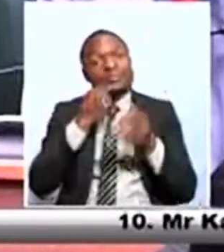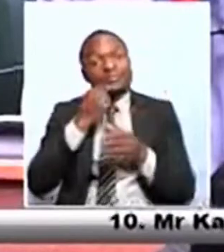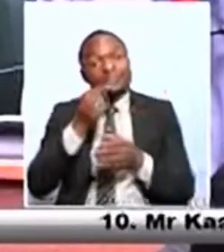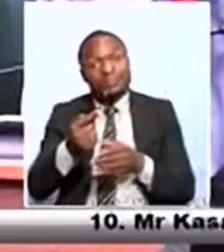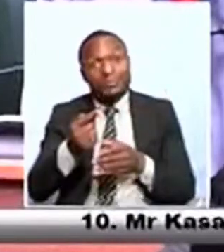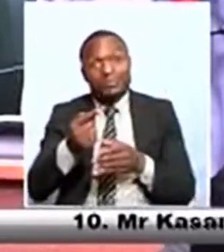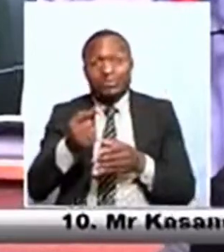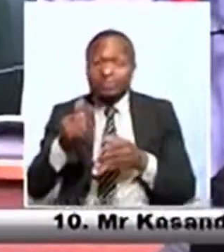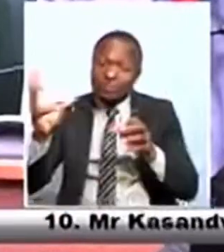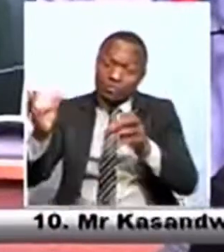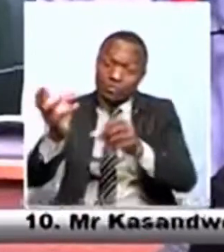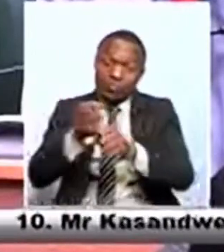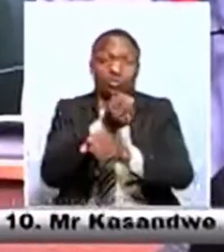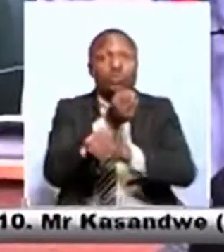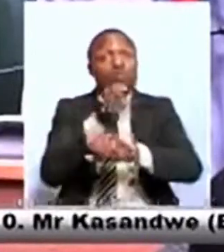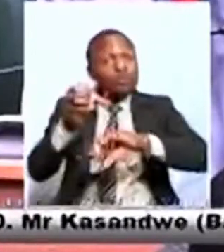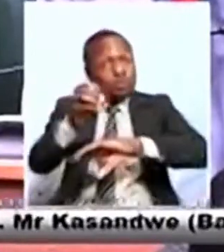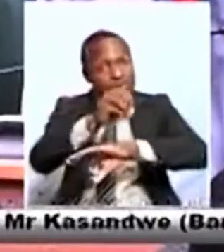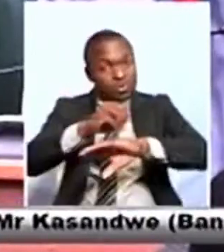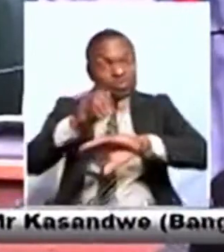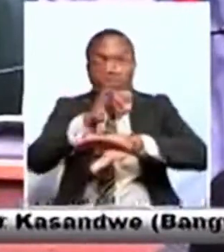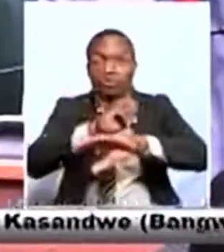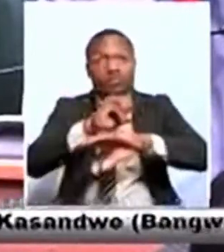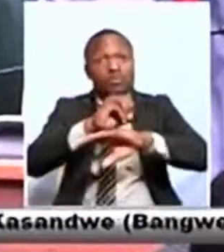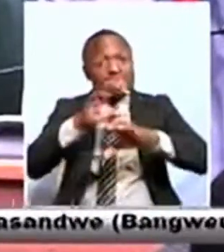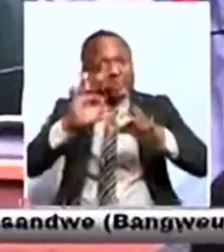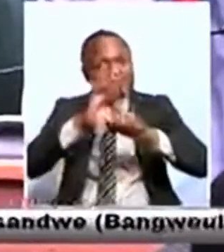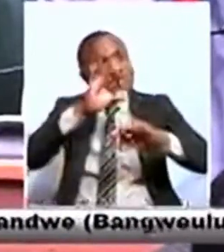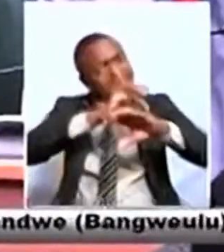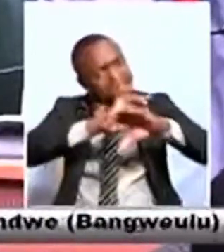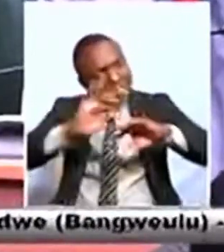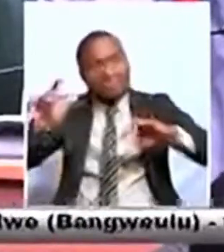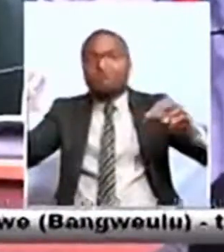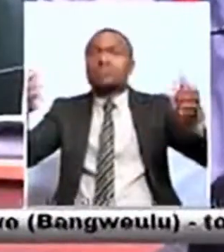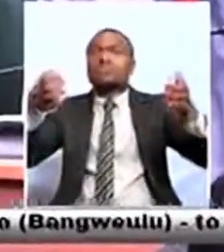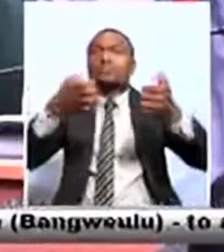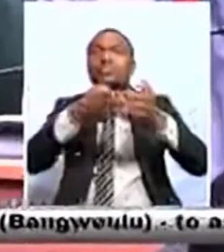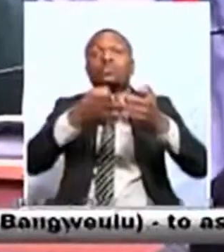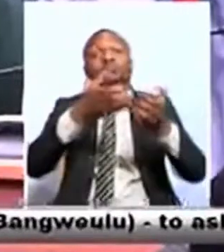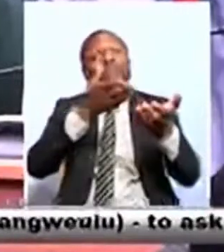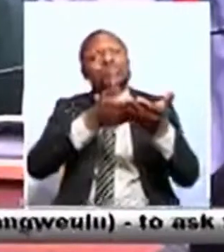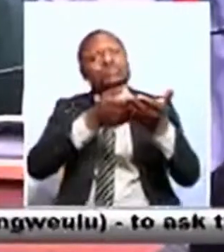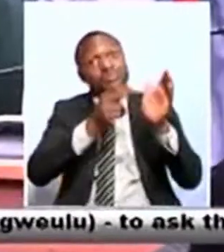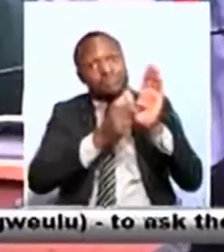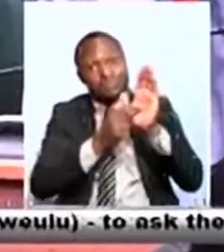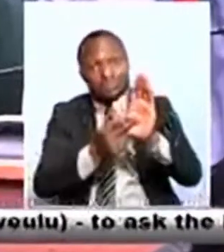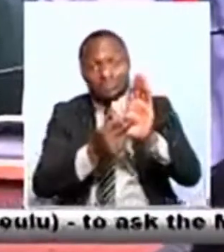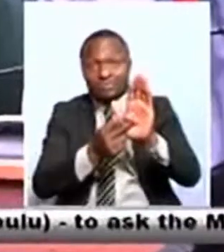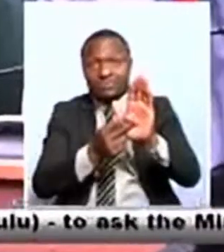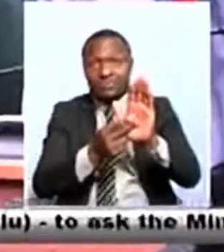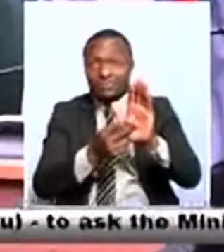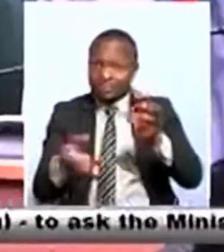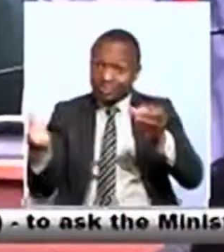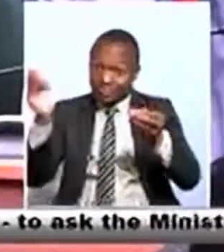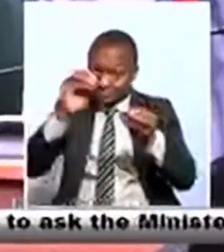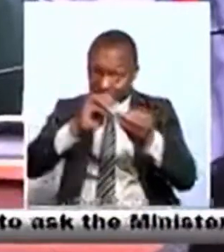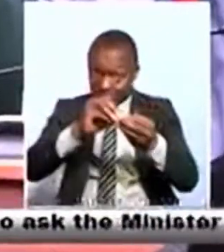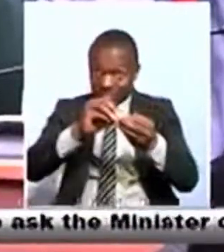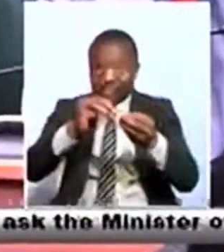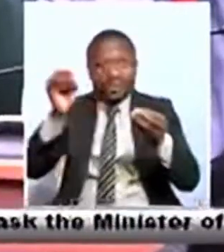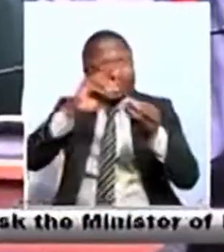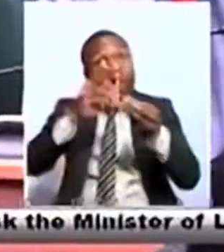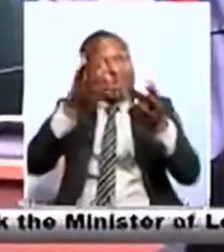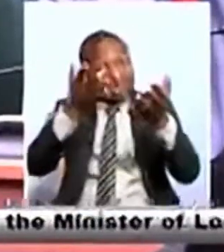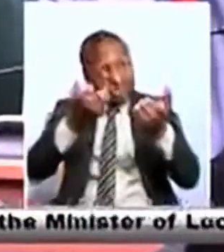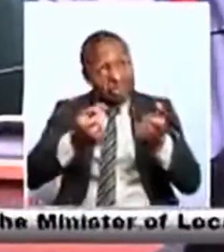took over empty coffers. This confirms, because I'm adding, you wanted